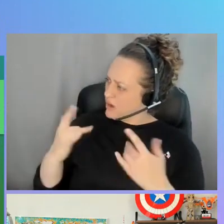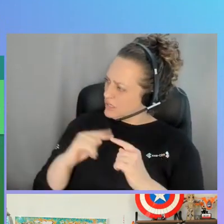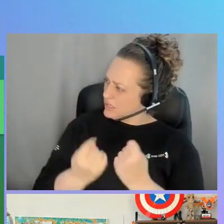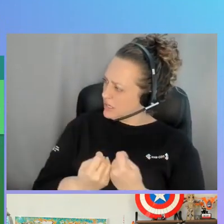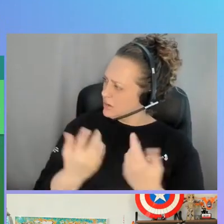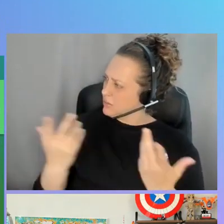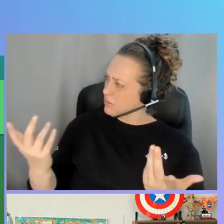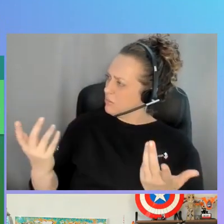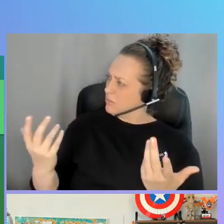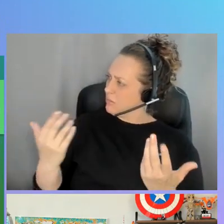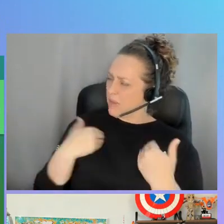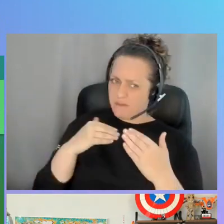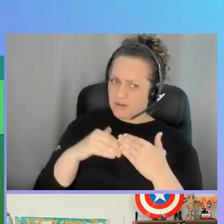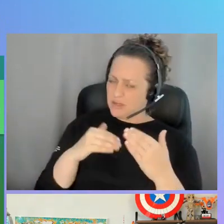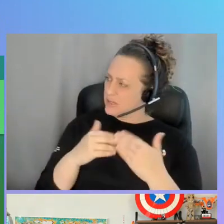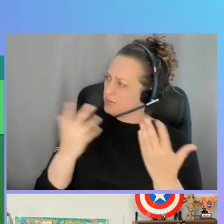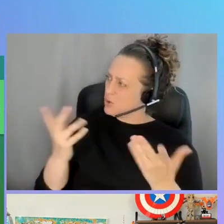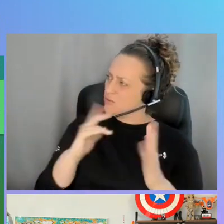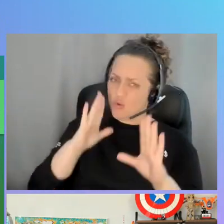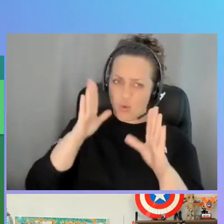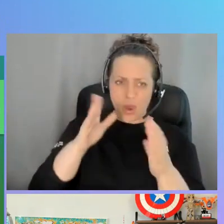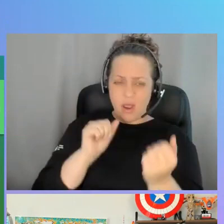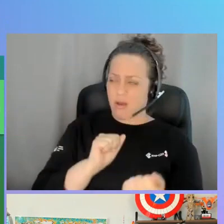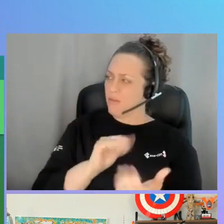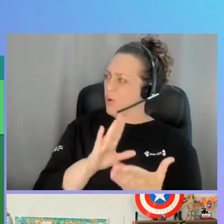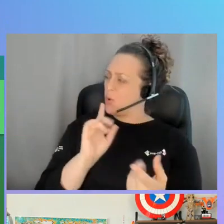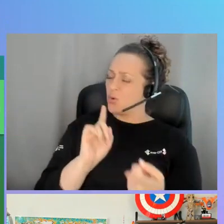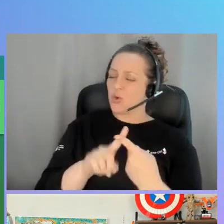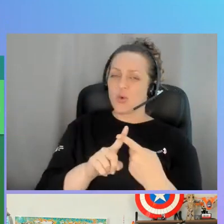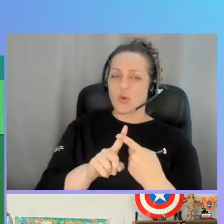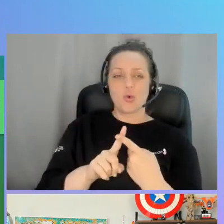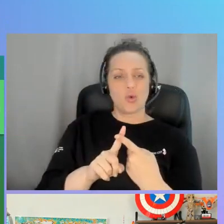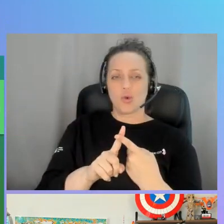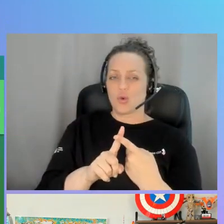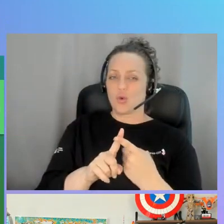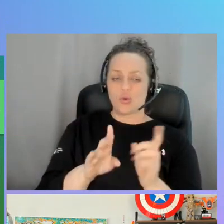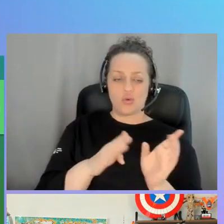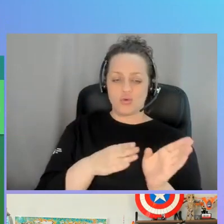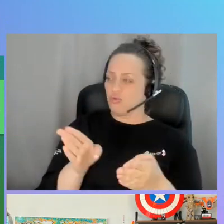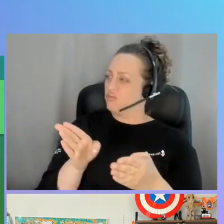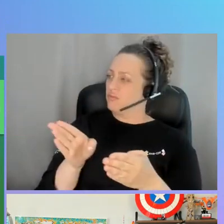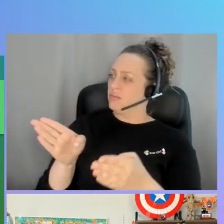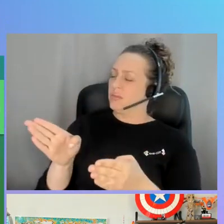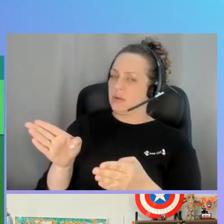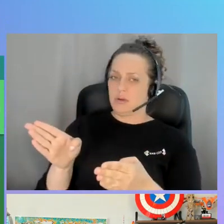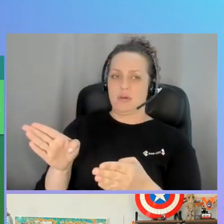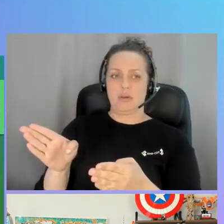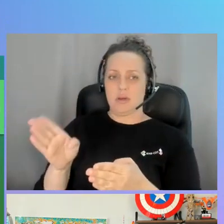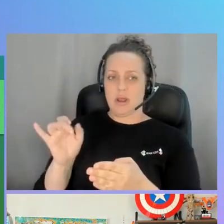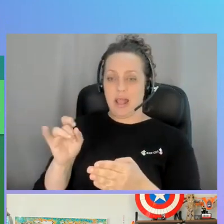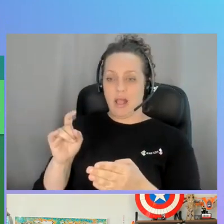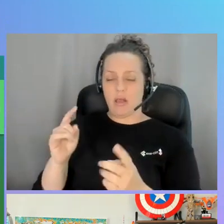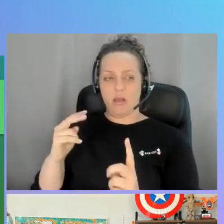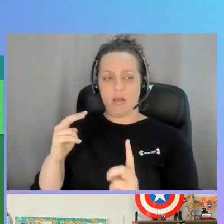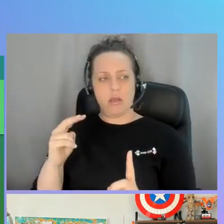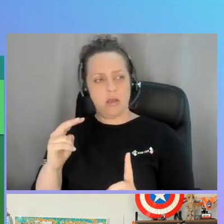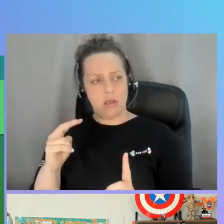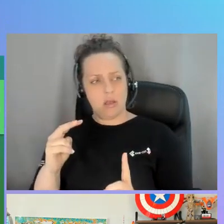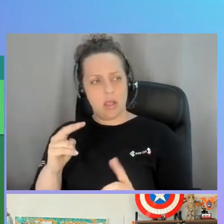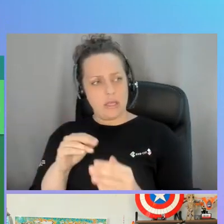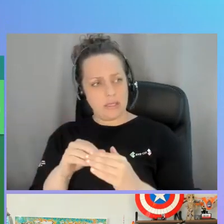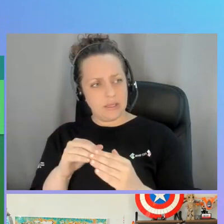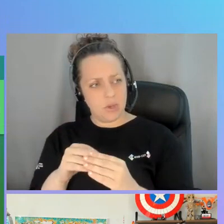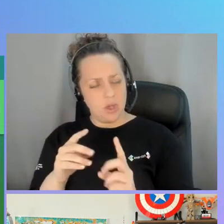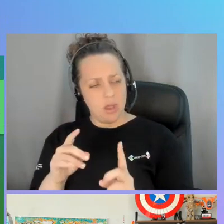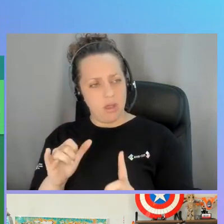sure your events are accessible is a great way to kind of indirectly push a culture that's mindful of accessibility. And when you